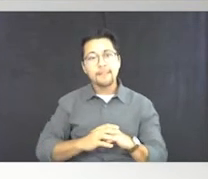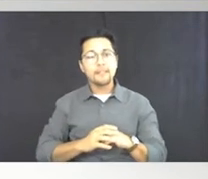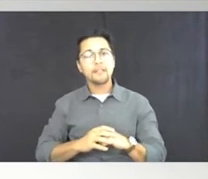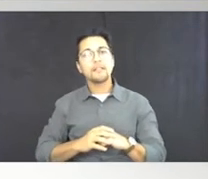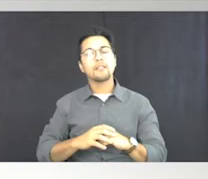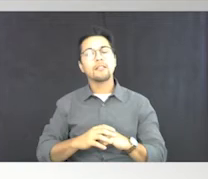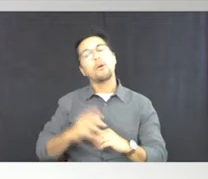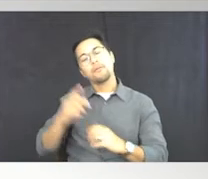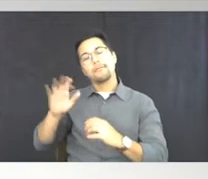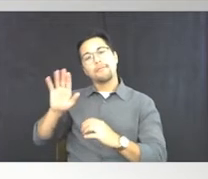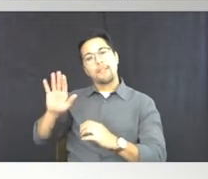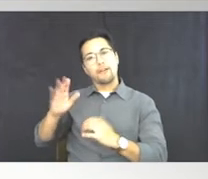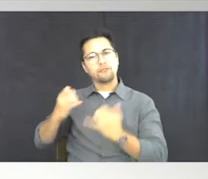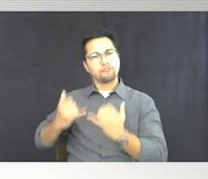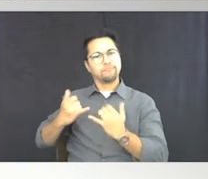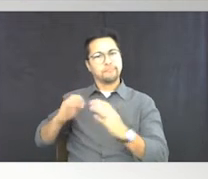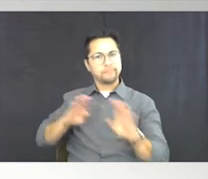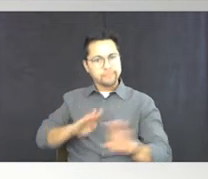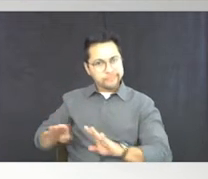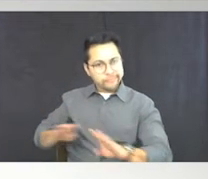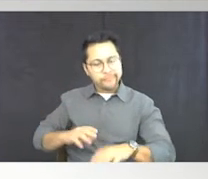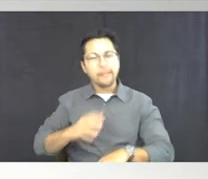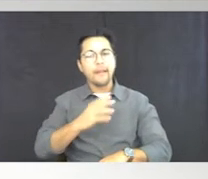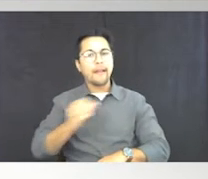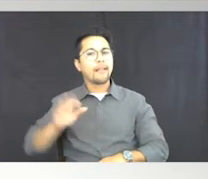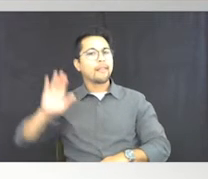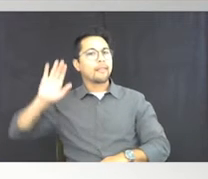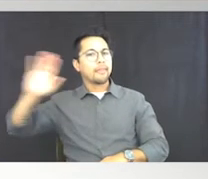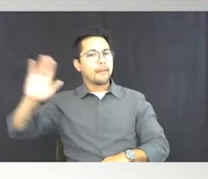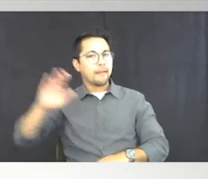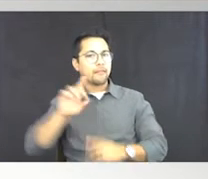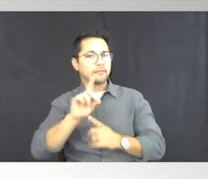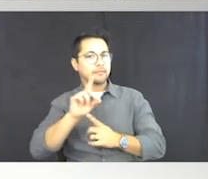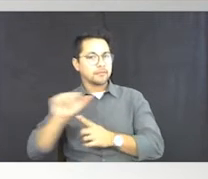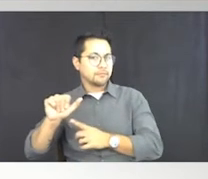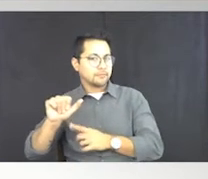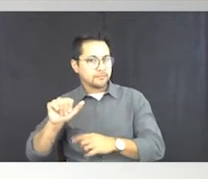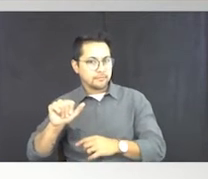or the student's current behavior and the student's disability.